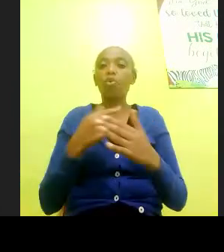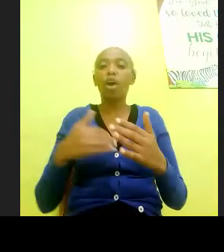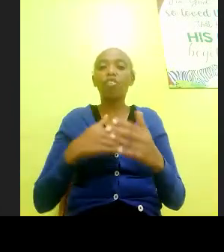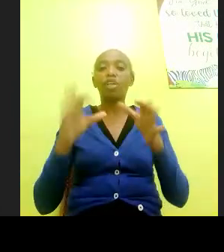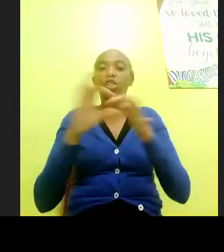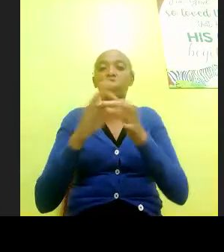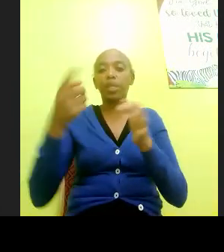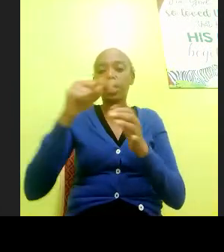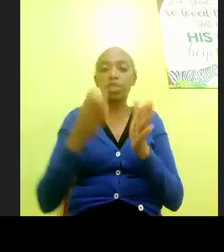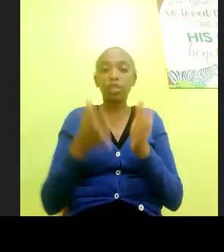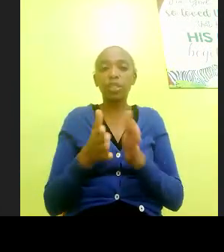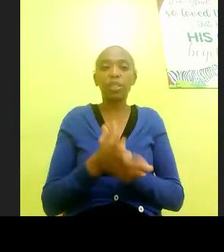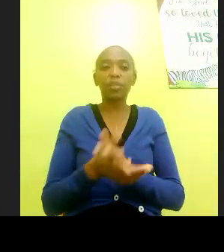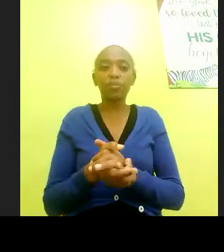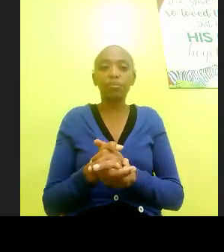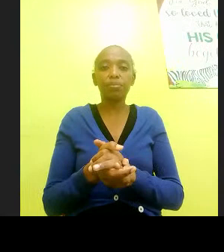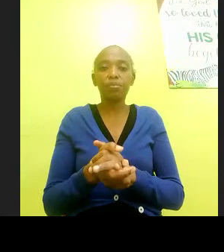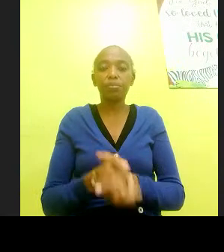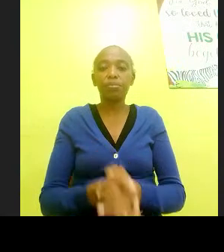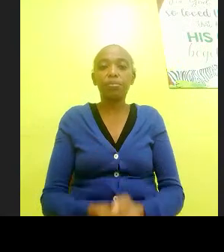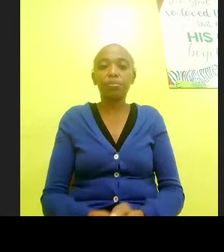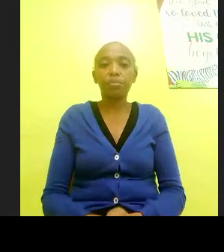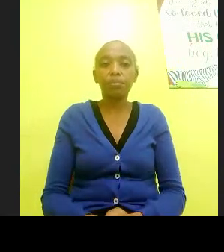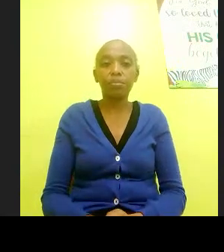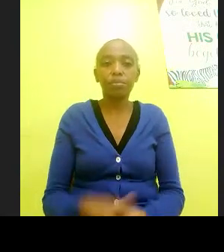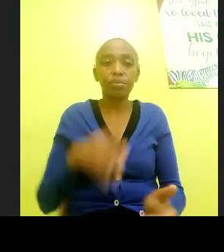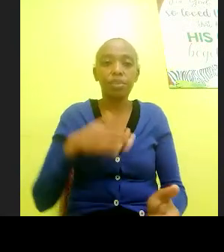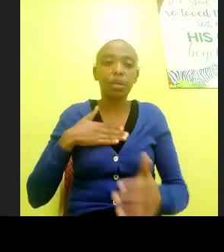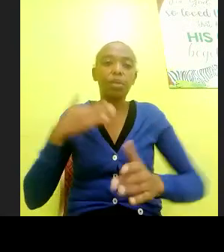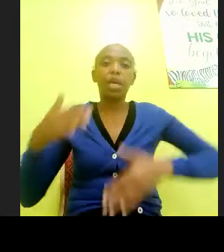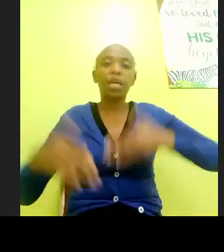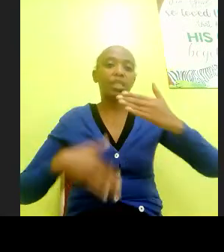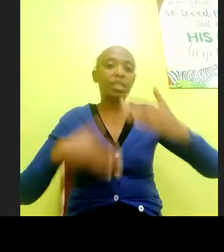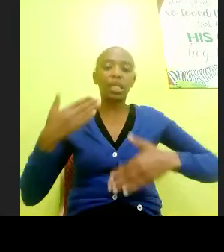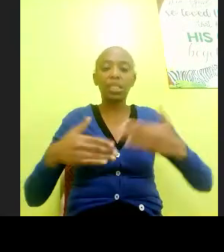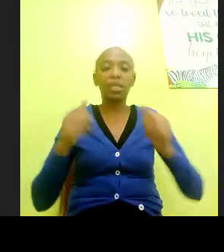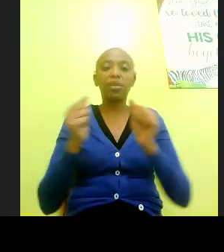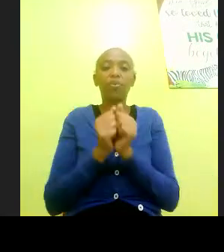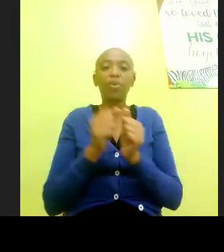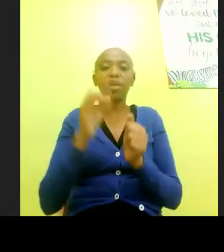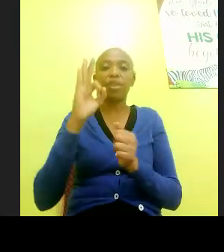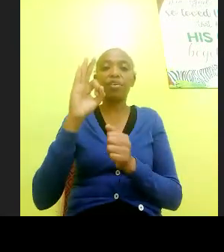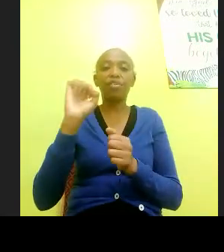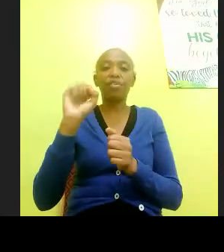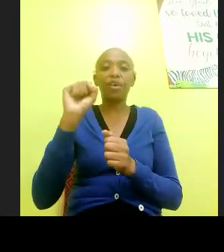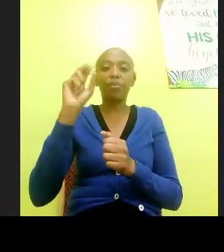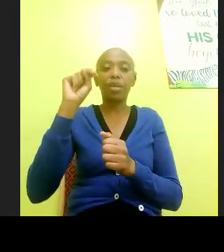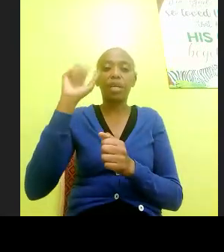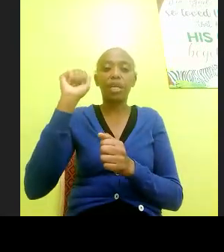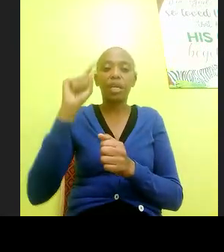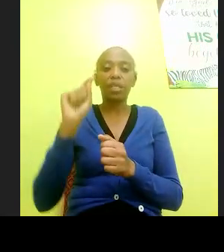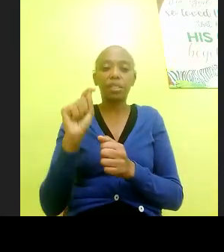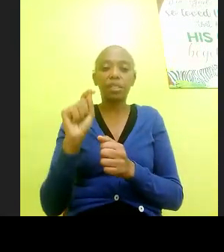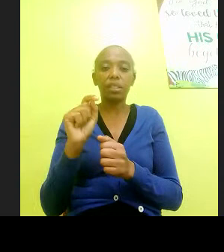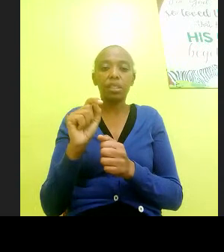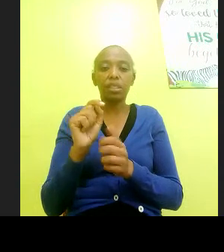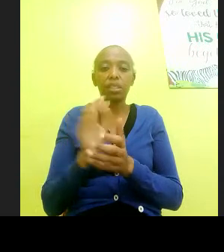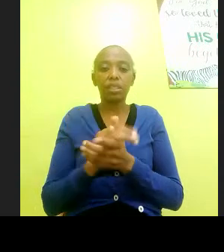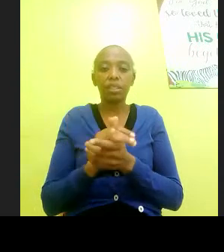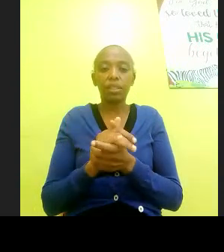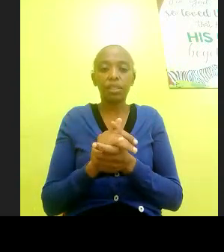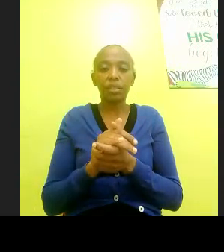today. I'm very excited, along with Femnet, to present the index, as we've